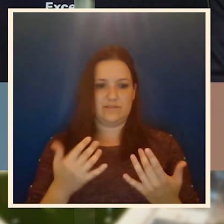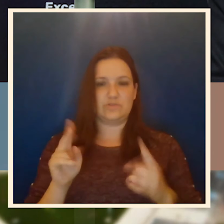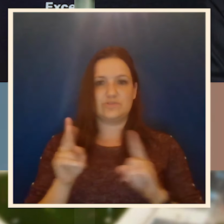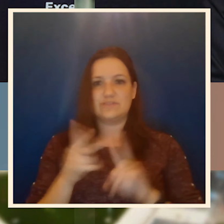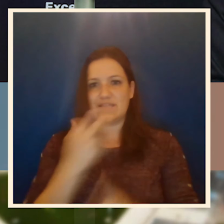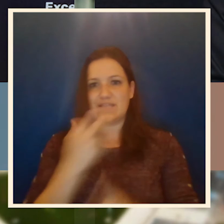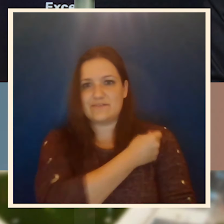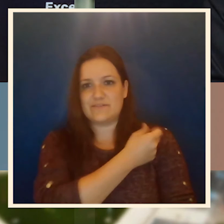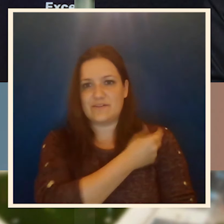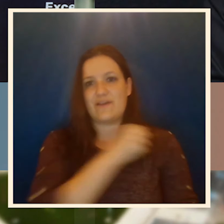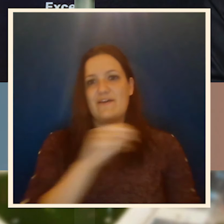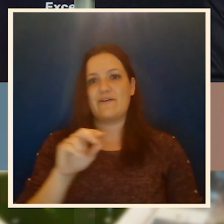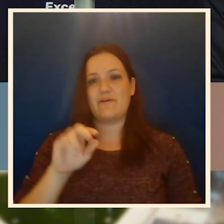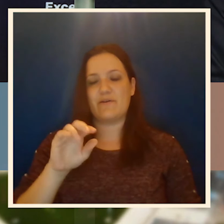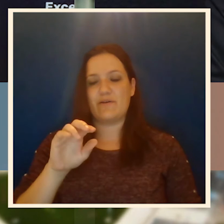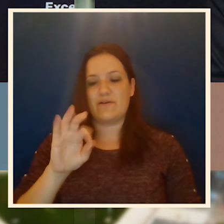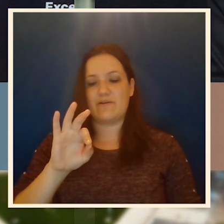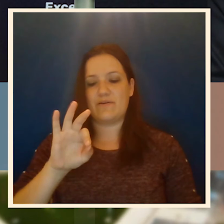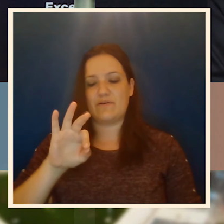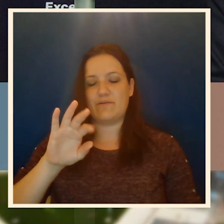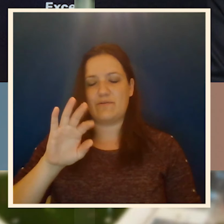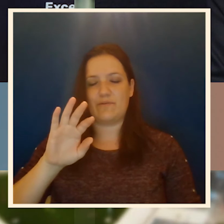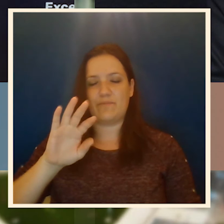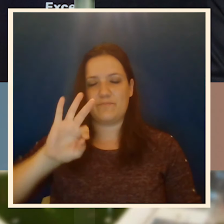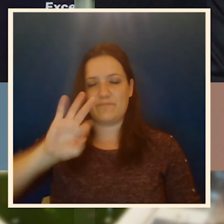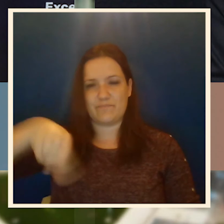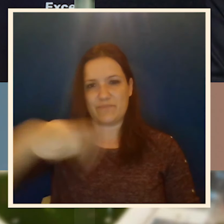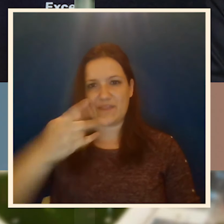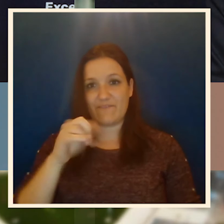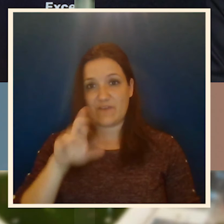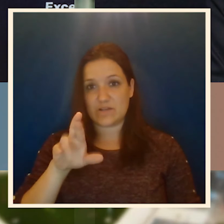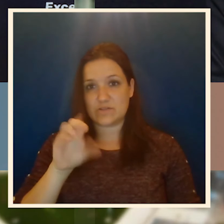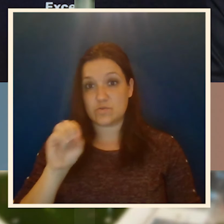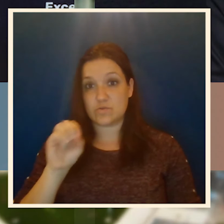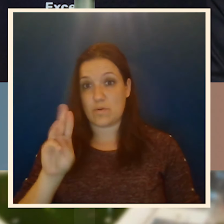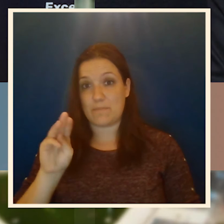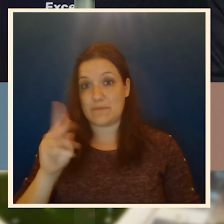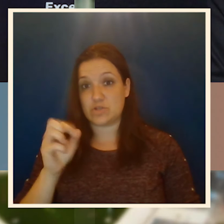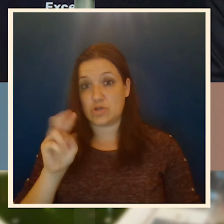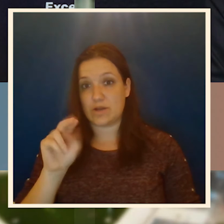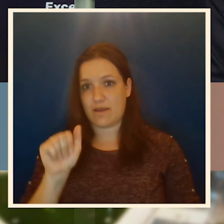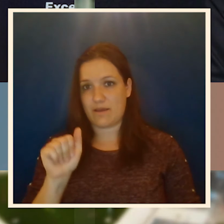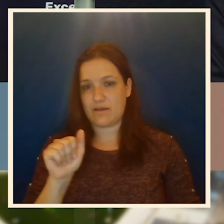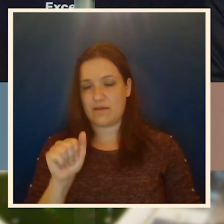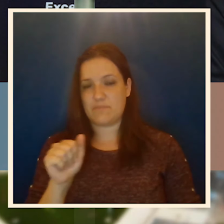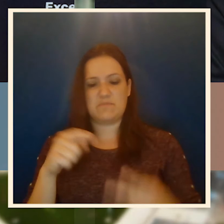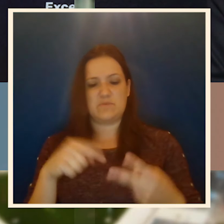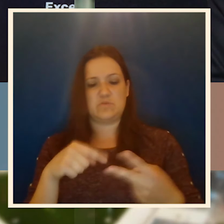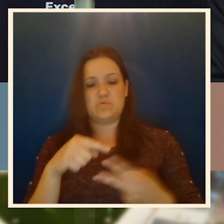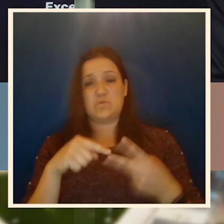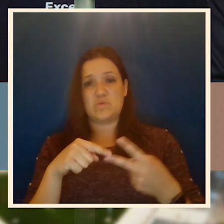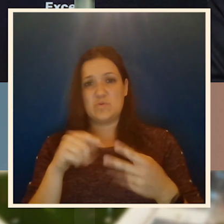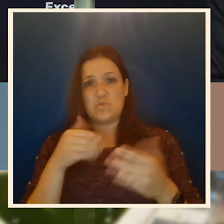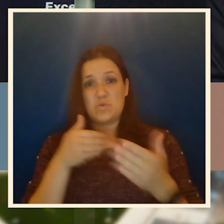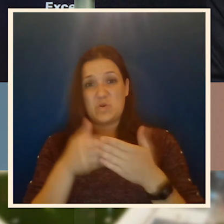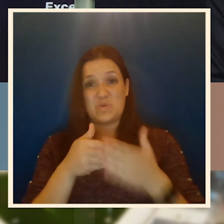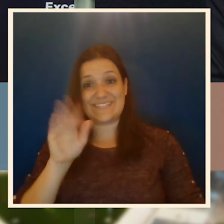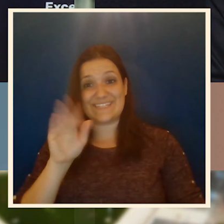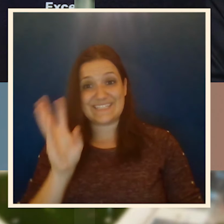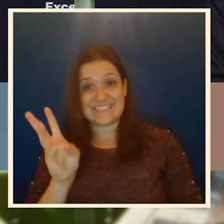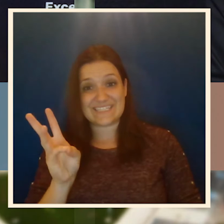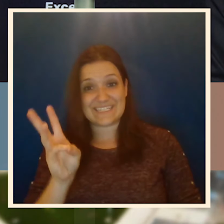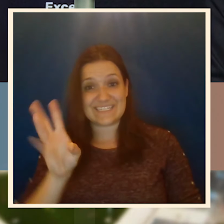& Johnson vaccine, or you could still be waiting on your second dose of Pfizer or Moderna. But